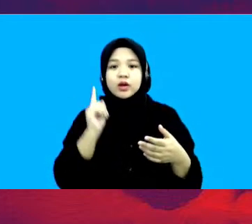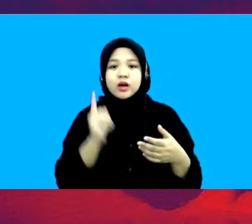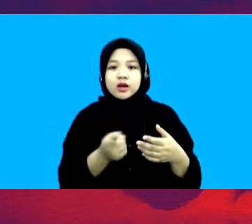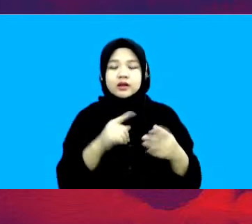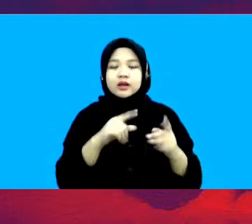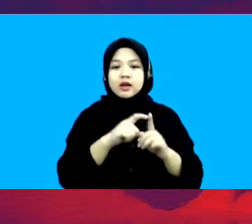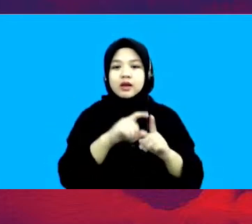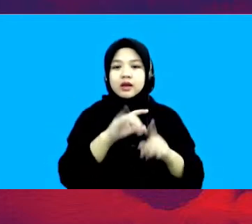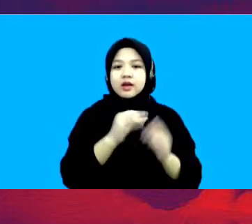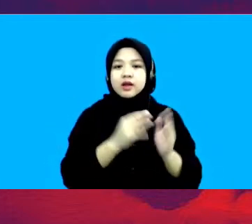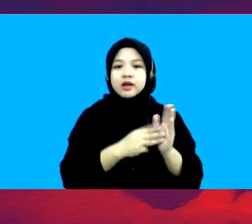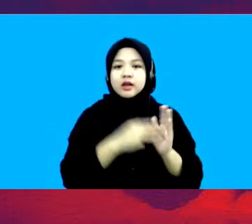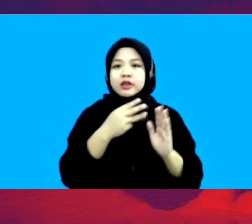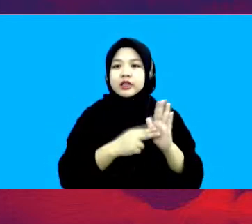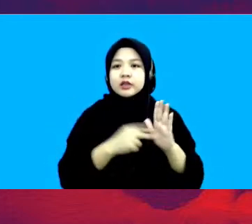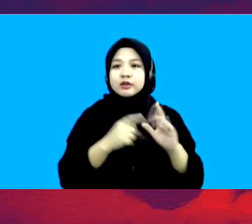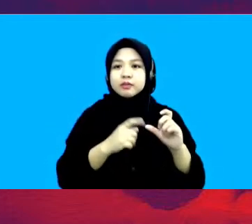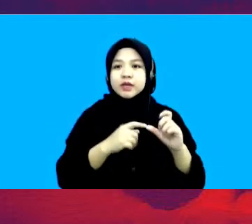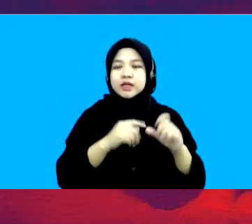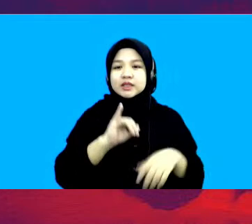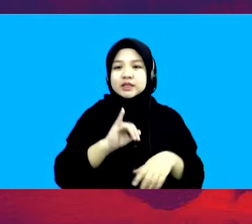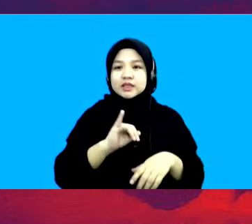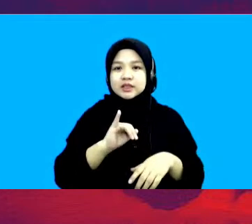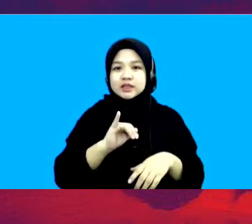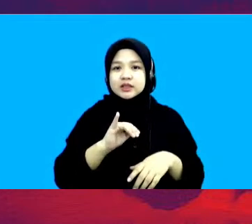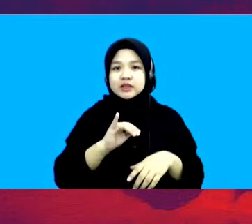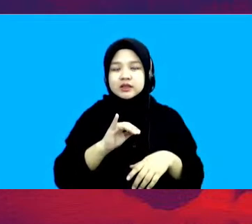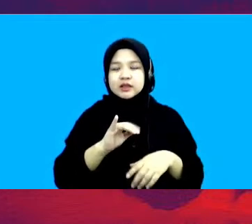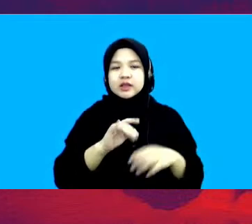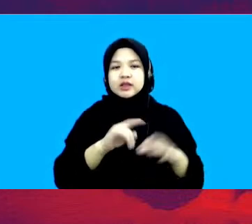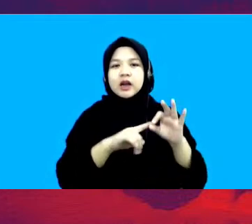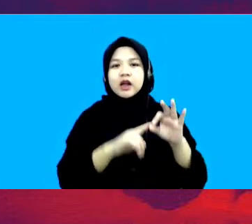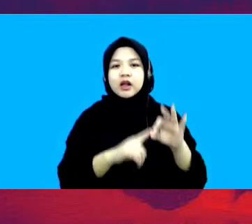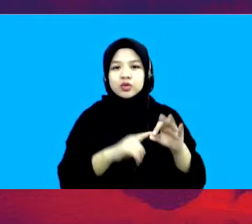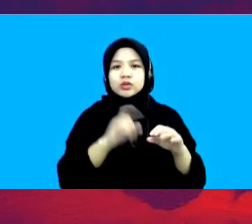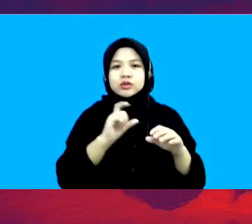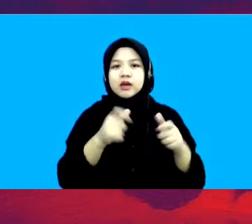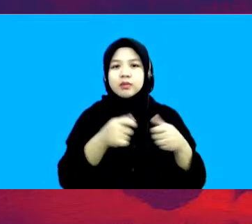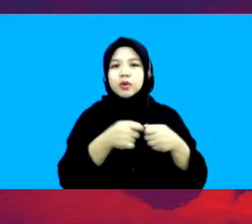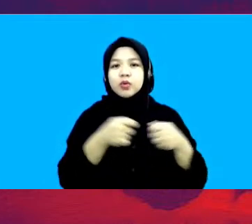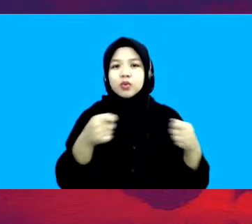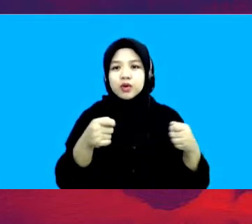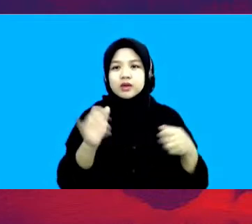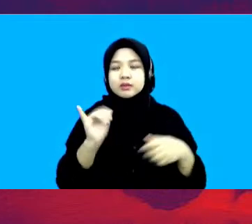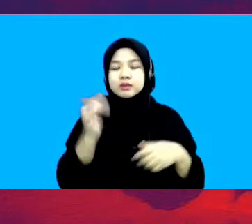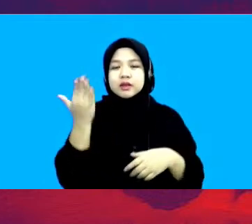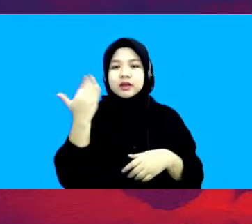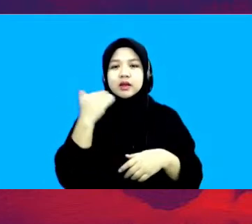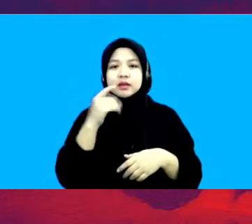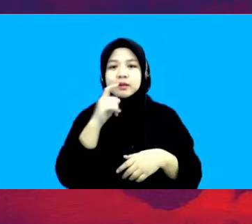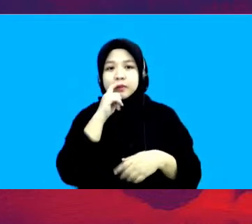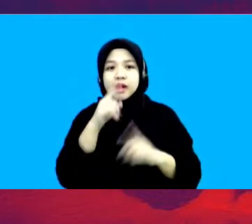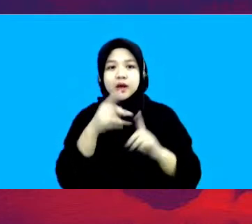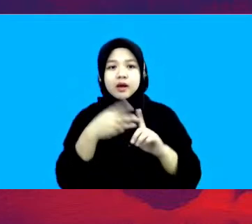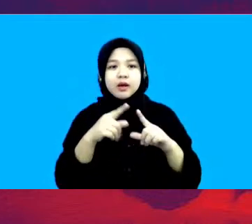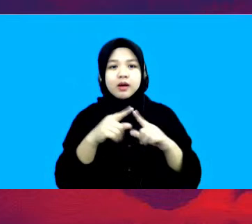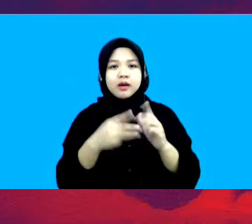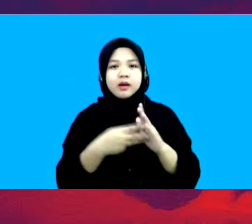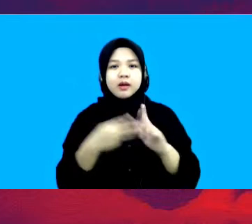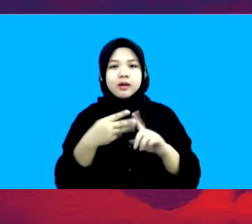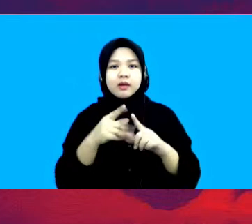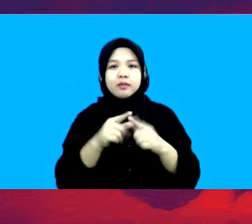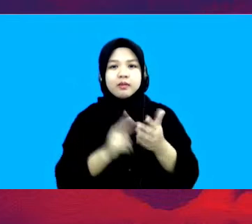that after the pandemic, we probably have to look at the issue of development, including the social protection, the impact on the poverty from different